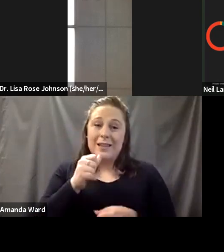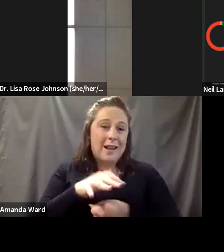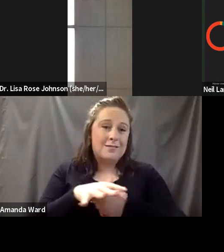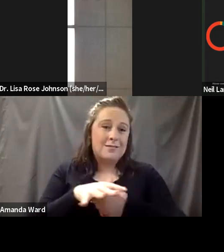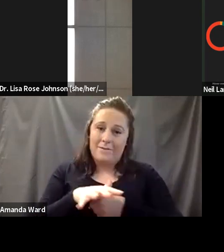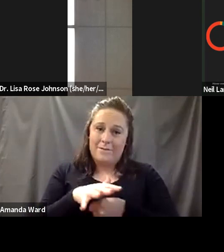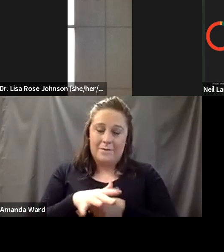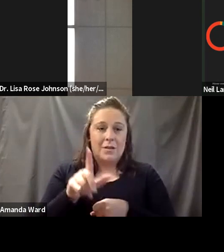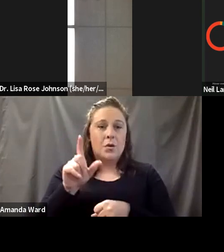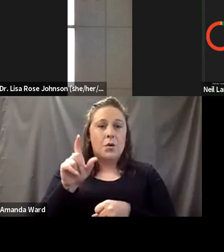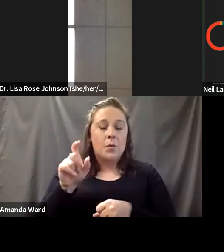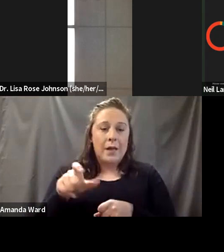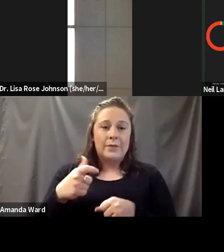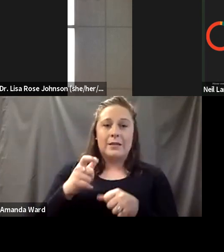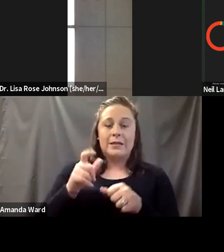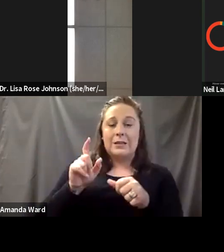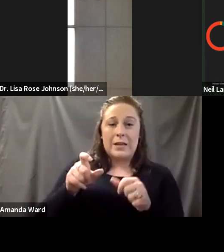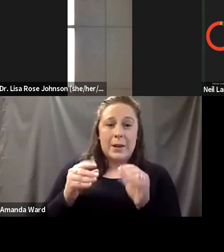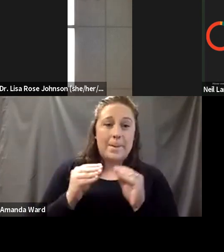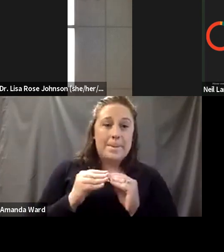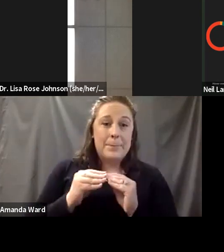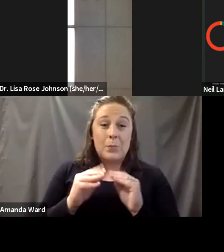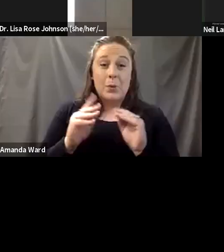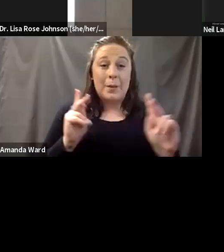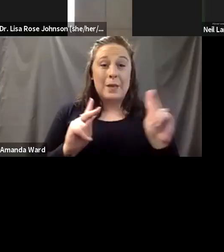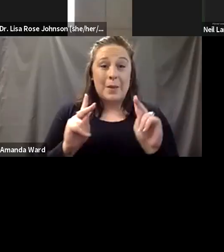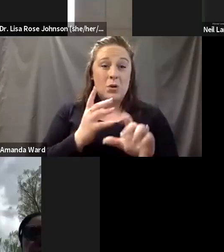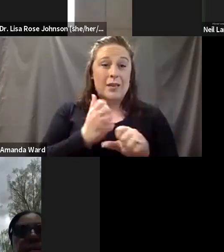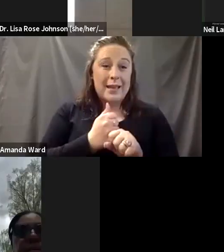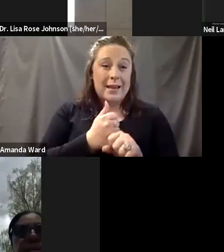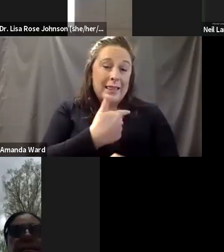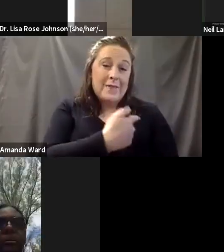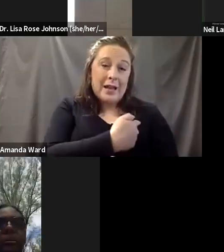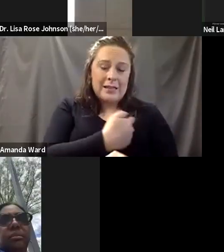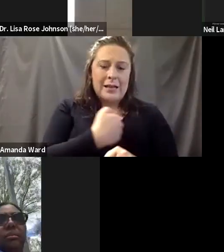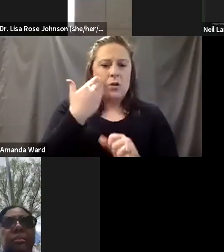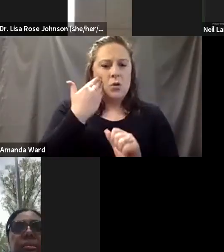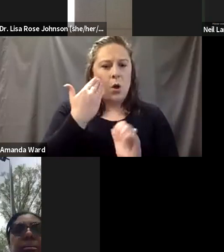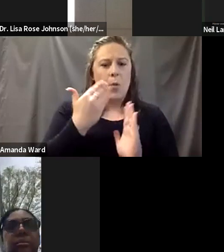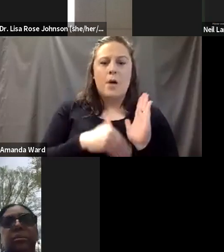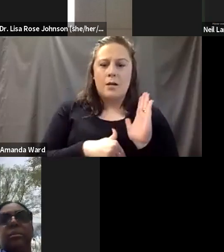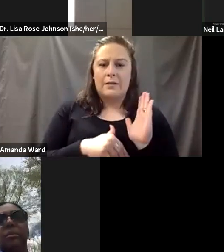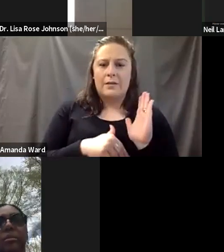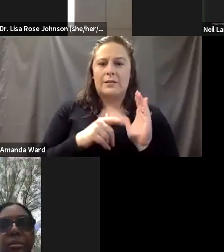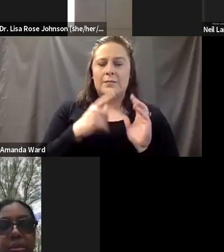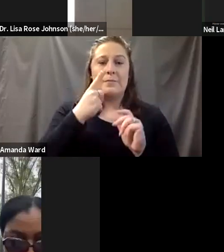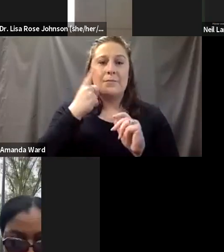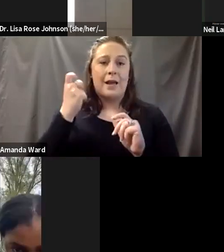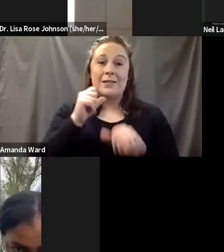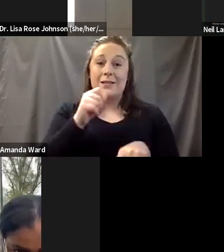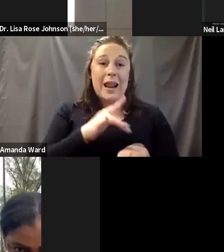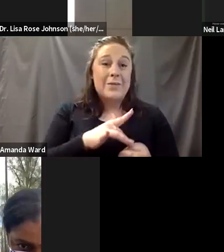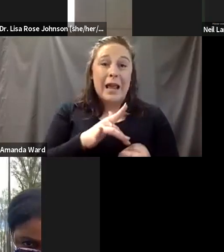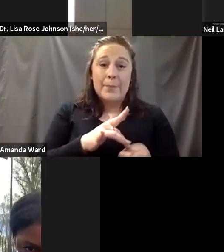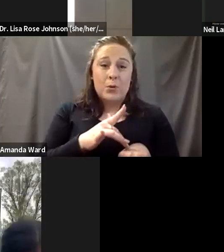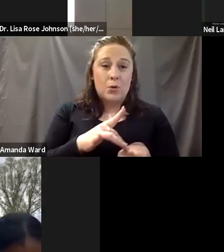have got to have more people getting vaccine. And I know part of that is because it's been unavailable for